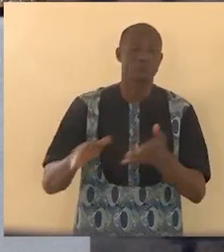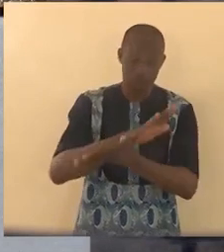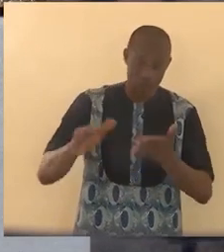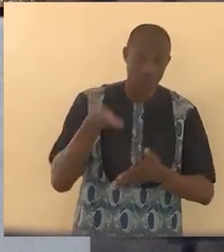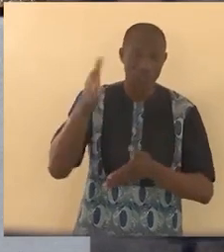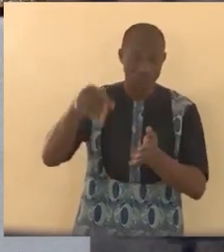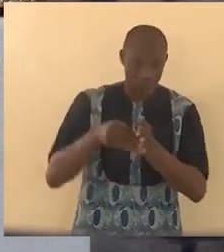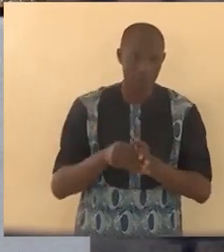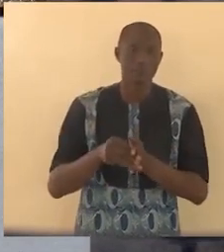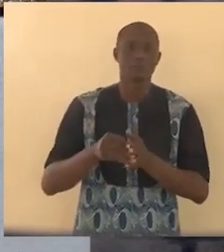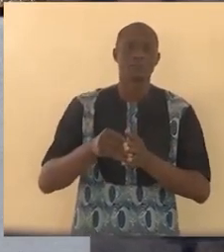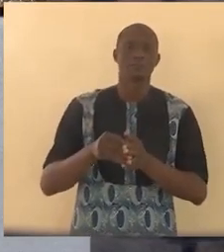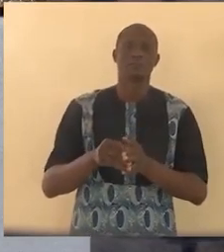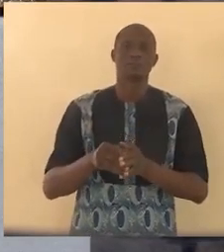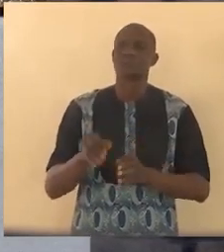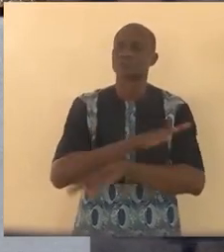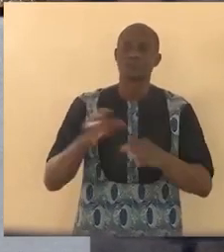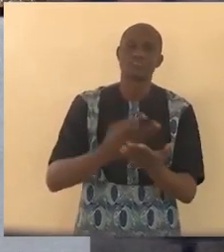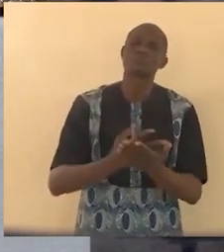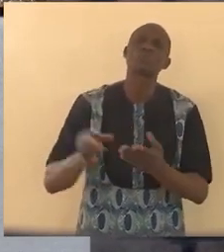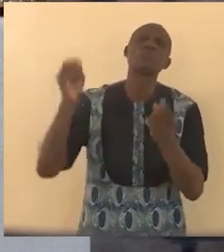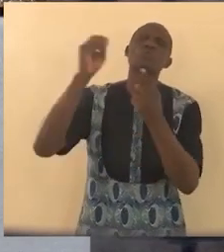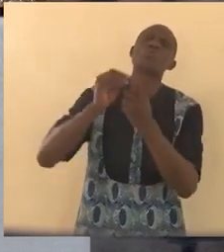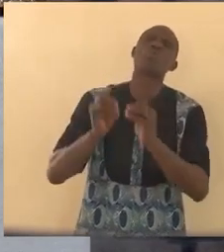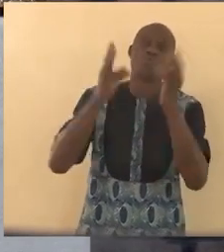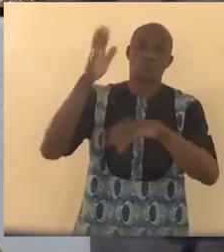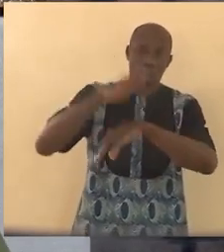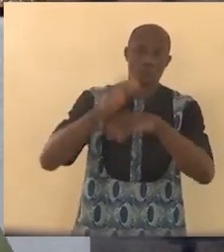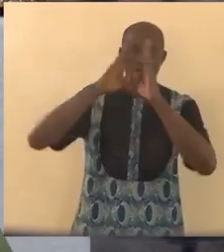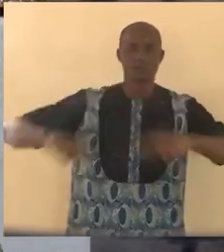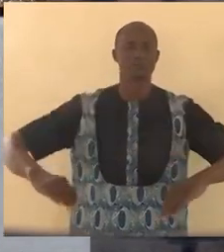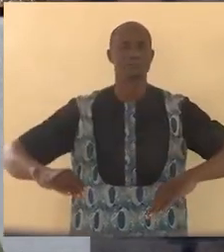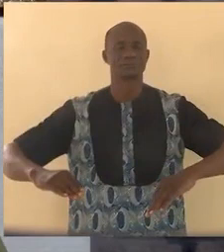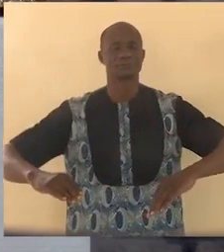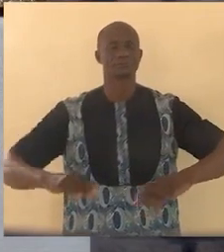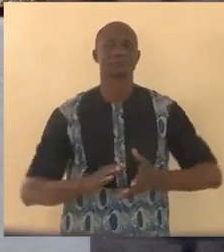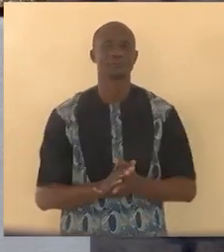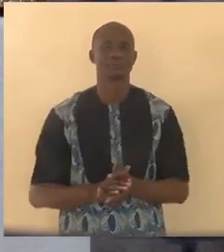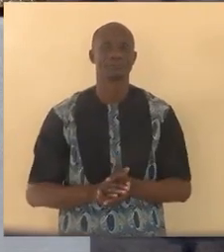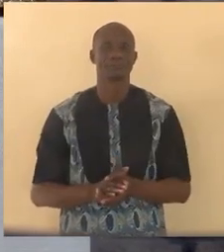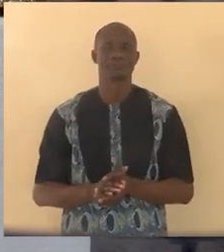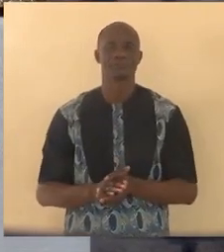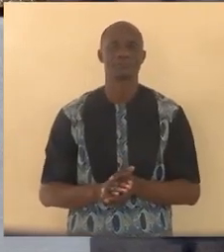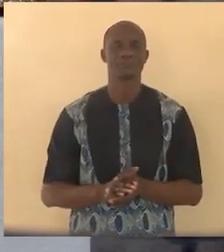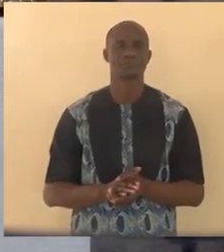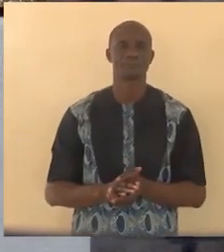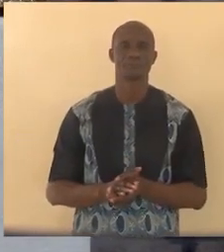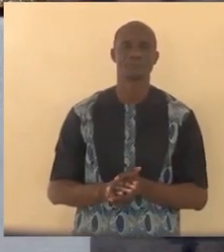and put their own style. So please don't spend too much on houses. Don't spend too much.